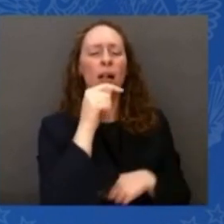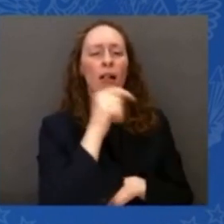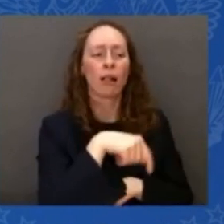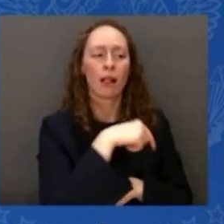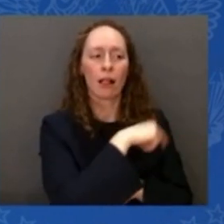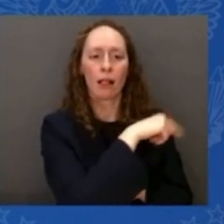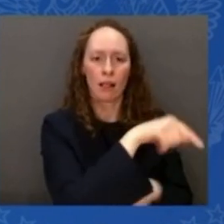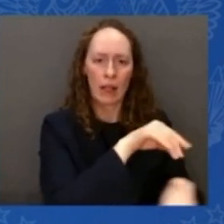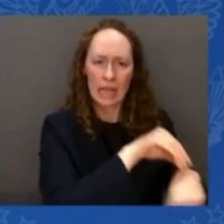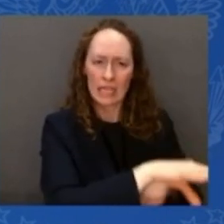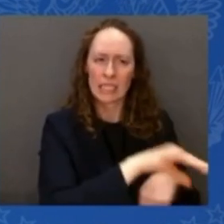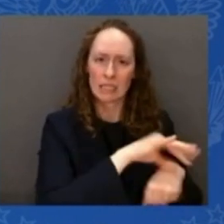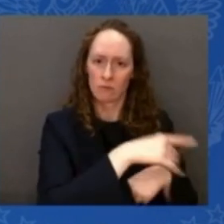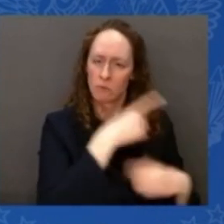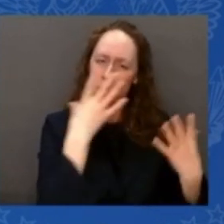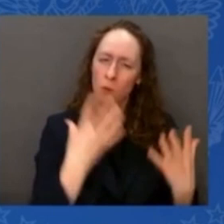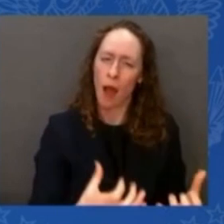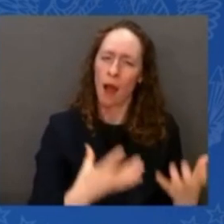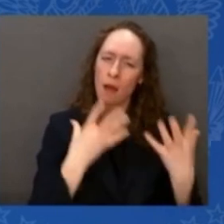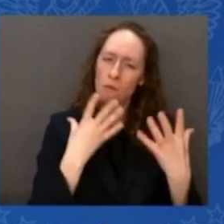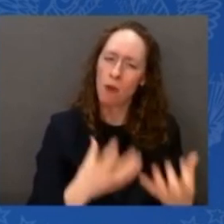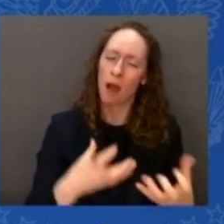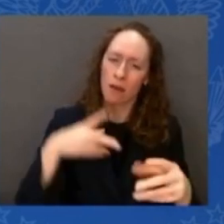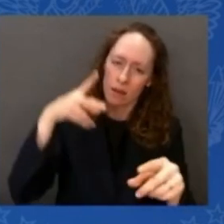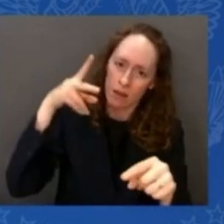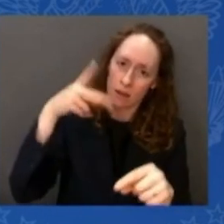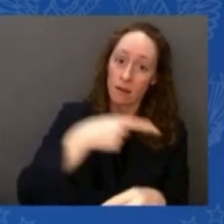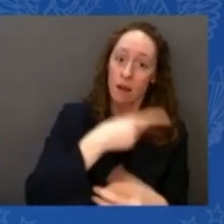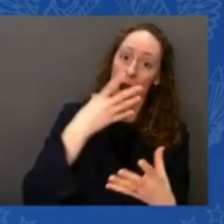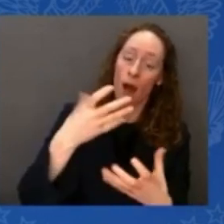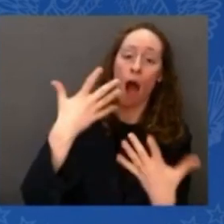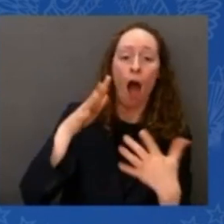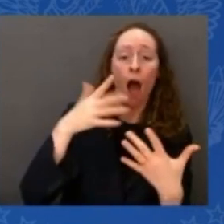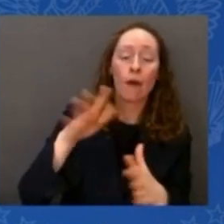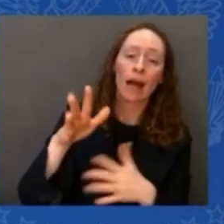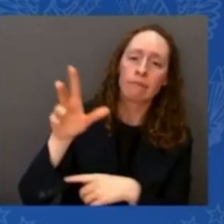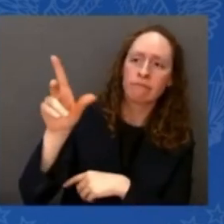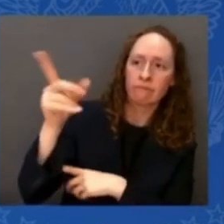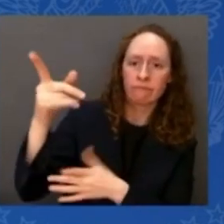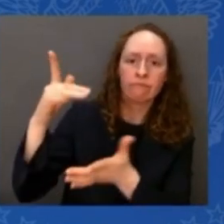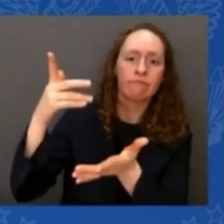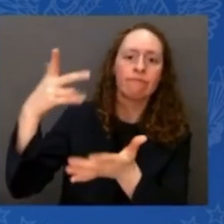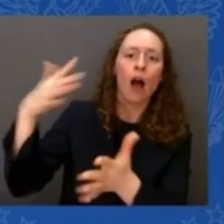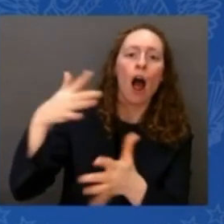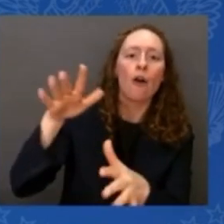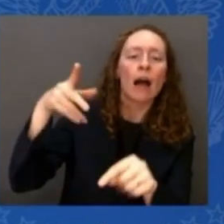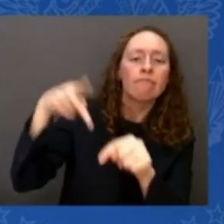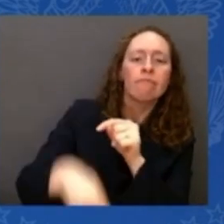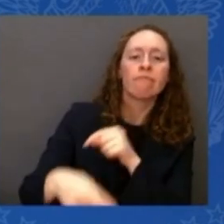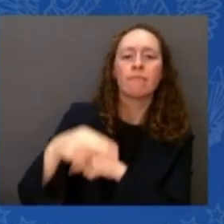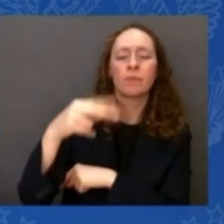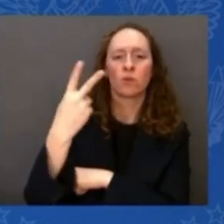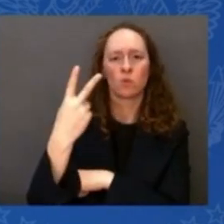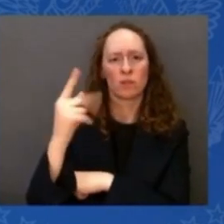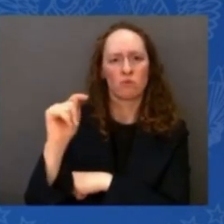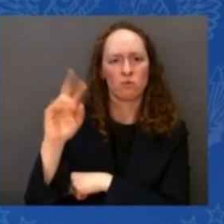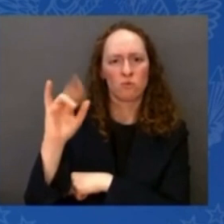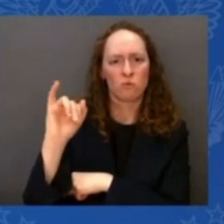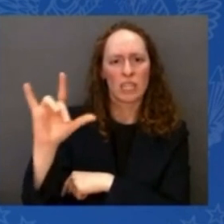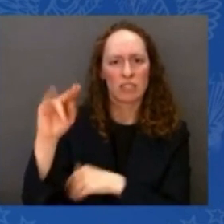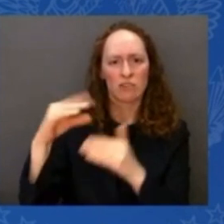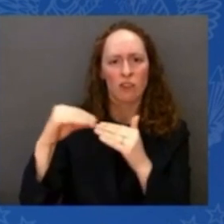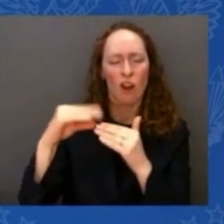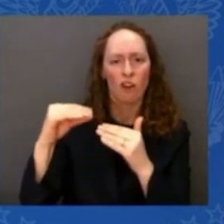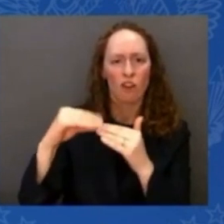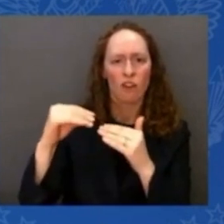Whether it gets passed, that's the plan, okay? He wants to end Medicaid expansion under the Affordable Care